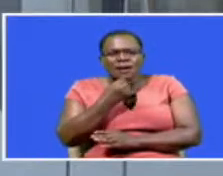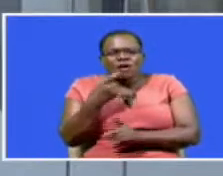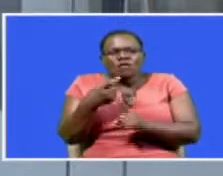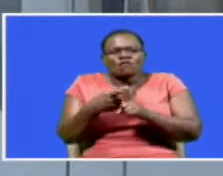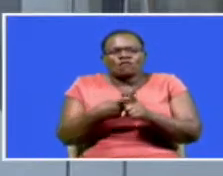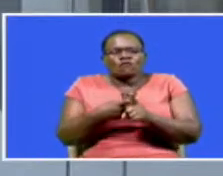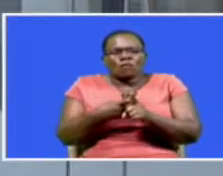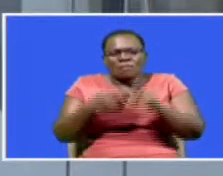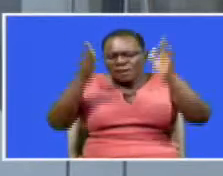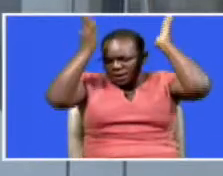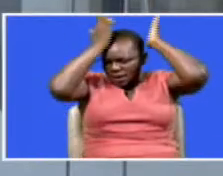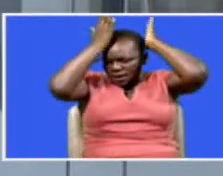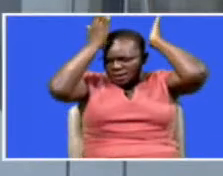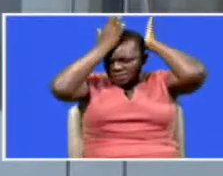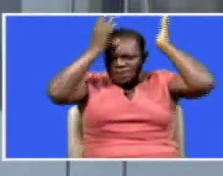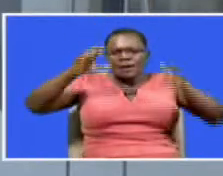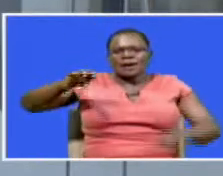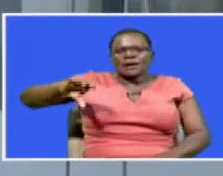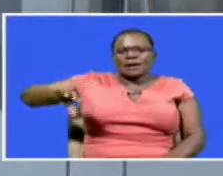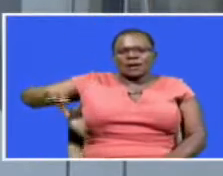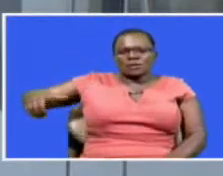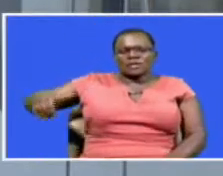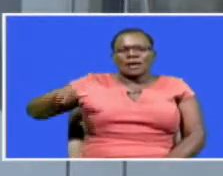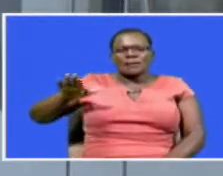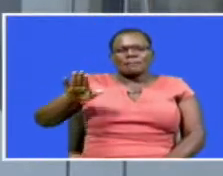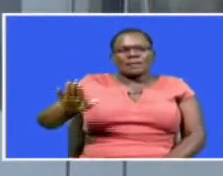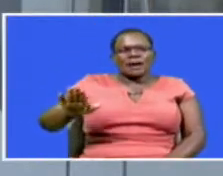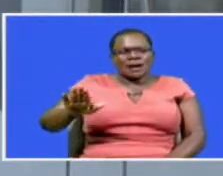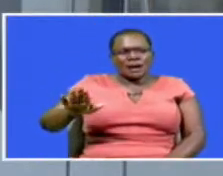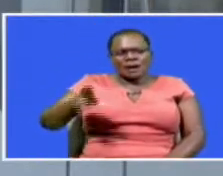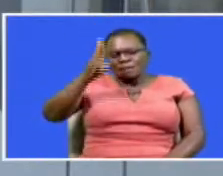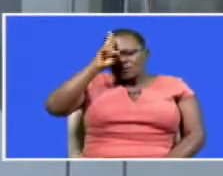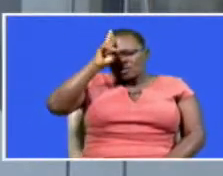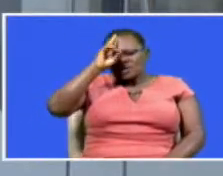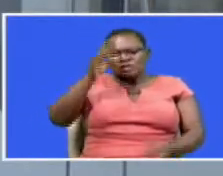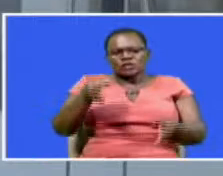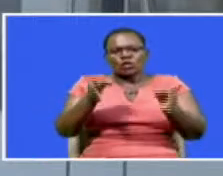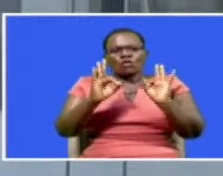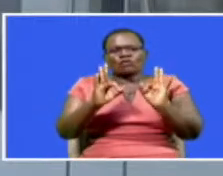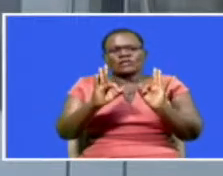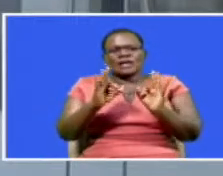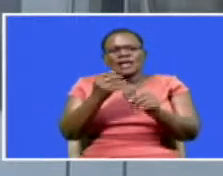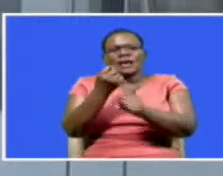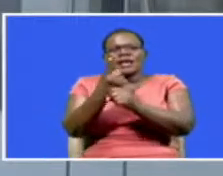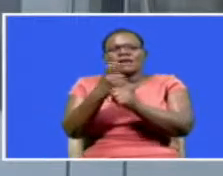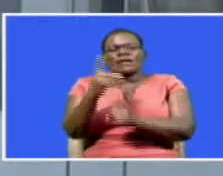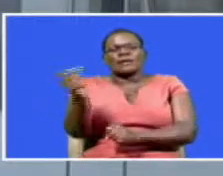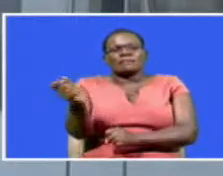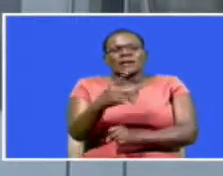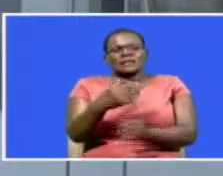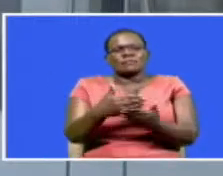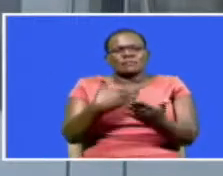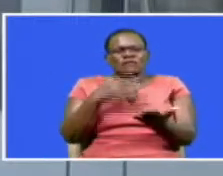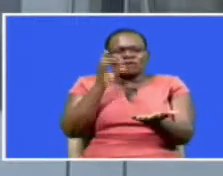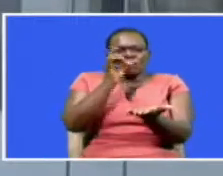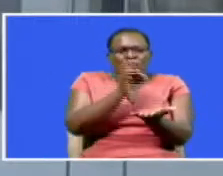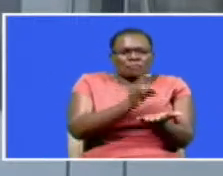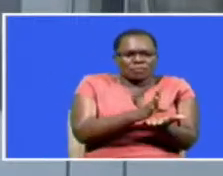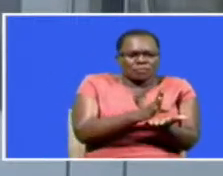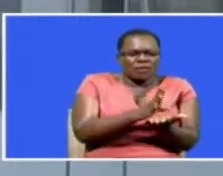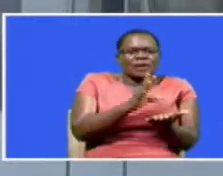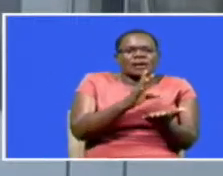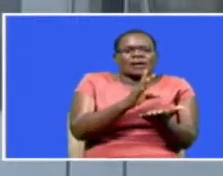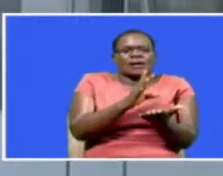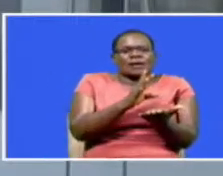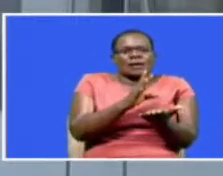from Ikolomani, Kakamega County, who served as a police officer for only 11 months before being fired for